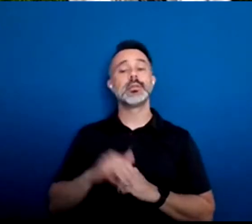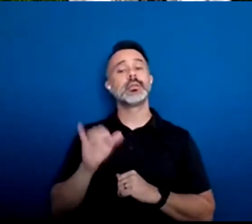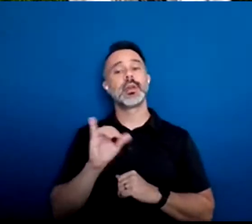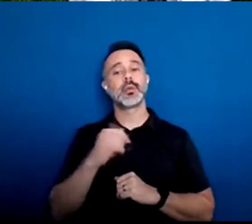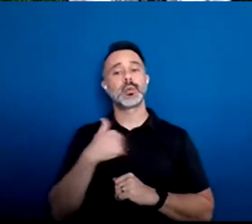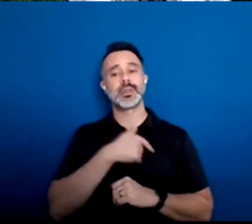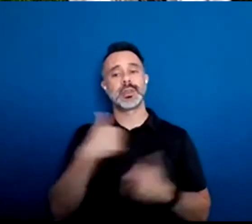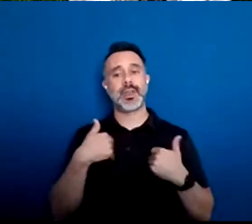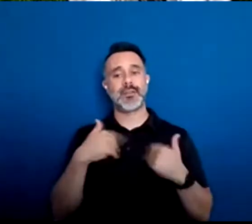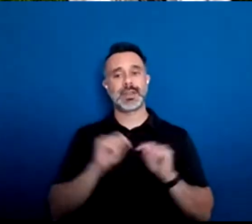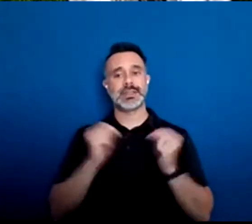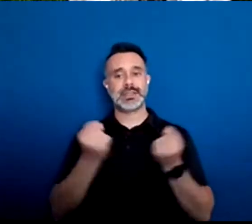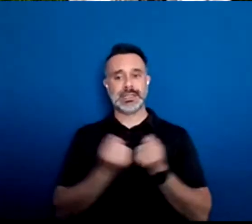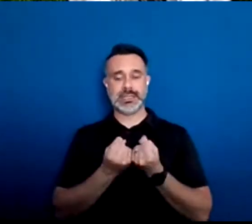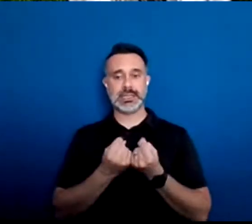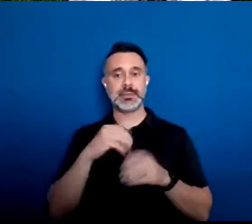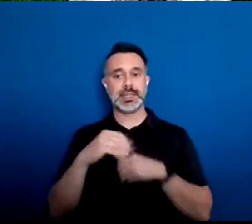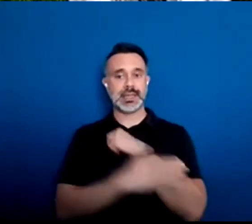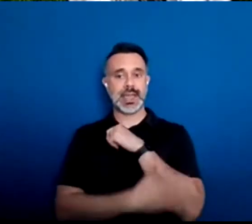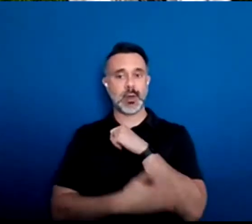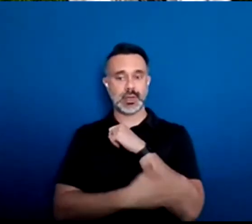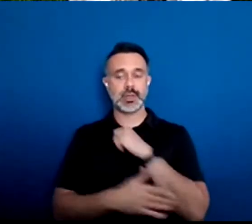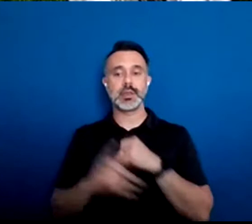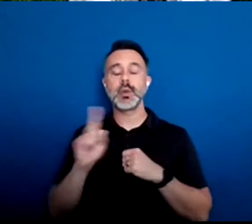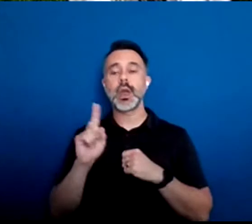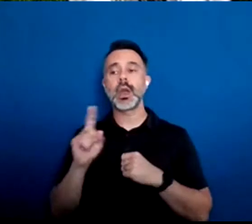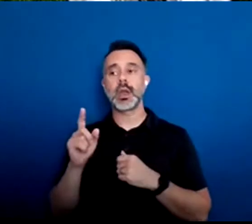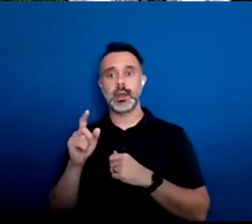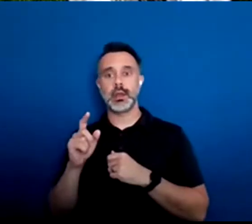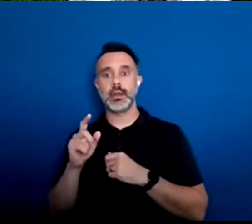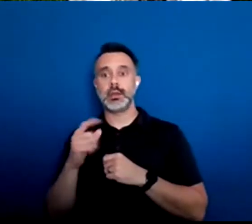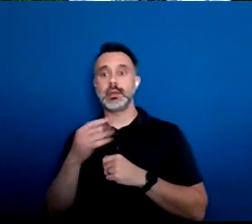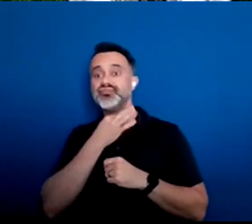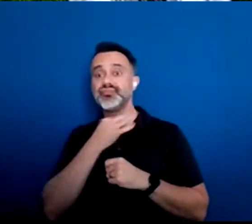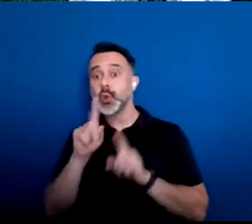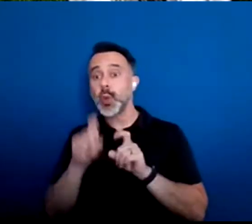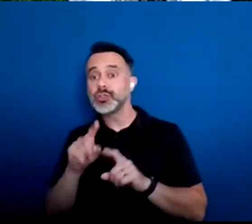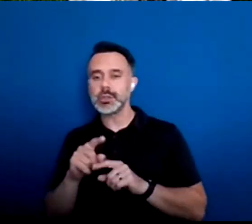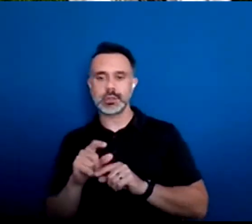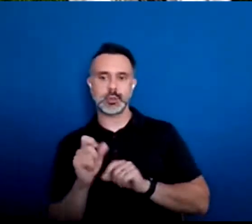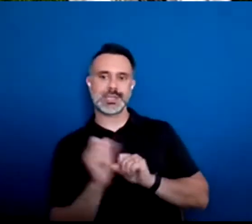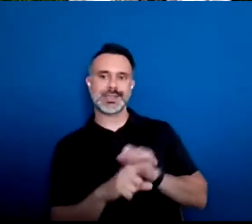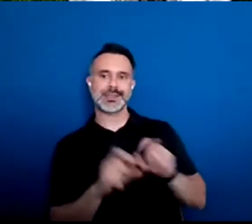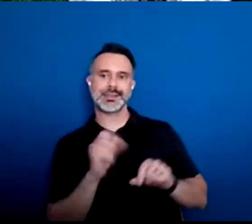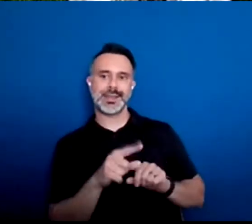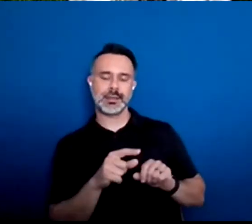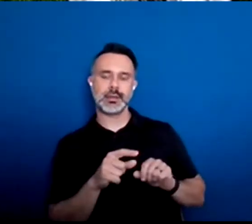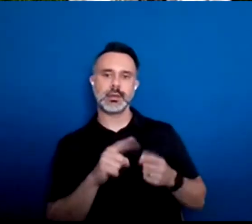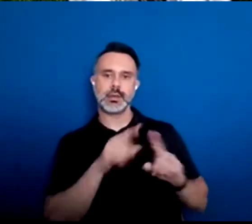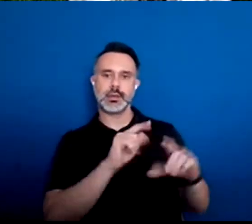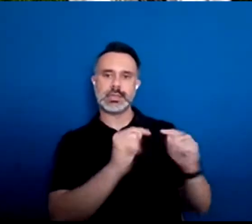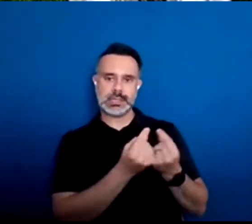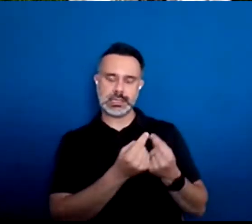if you could send in your questions, or if you want to call, we've been able to help the different